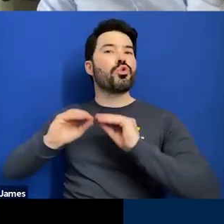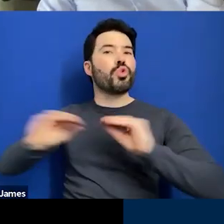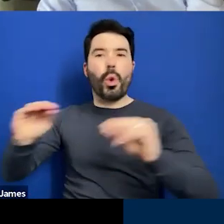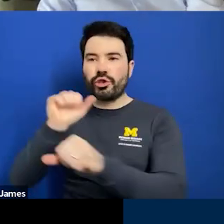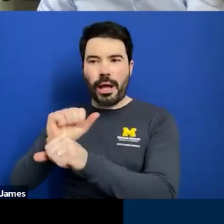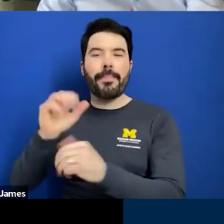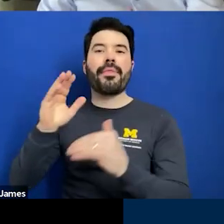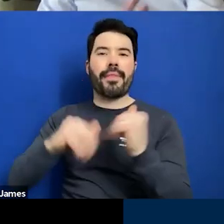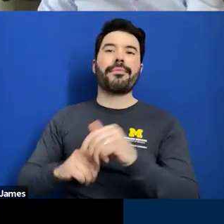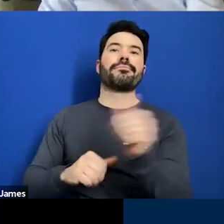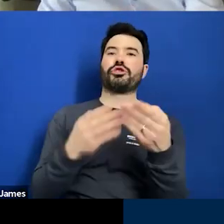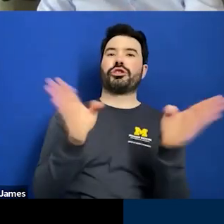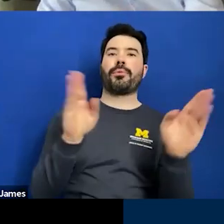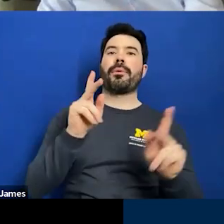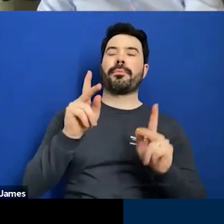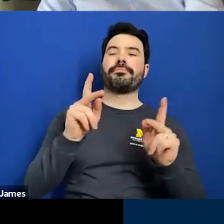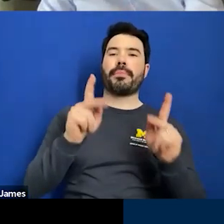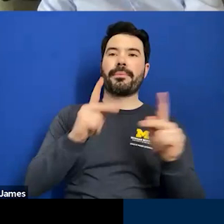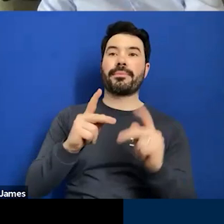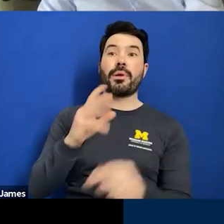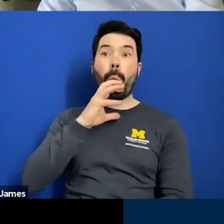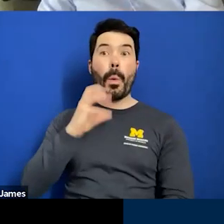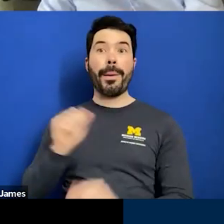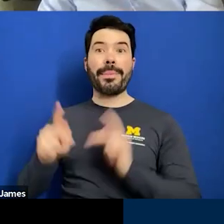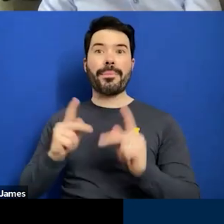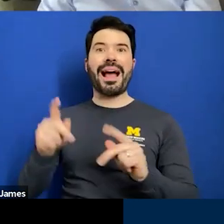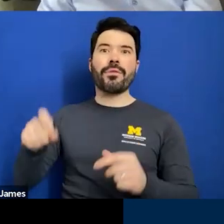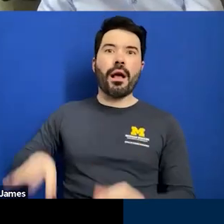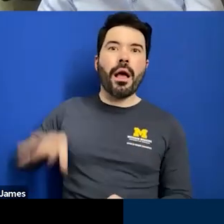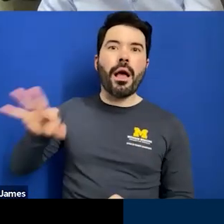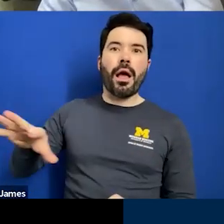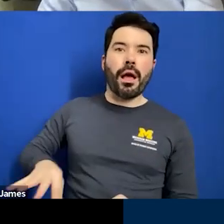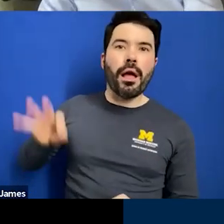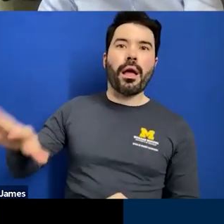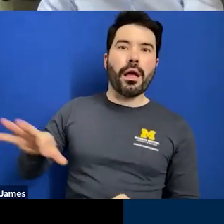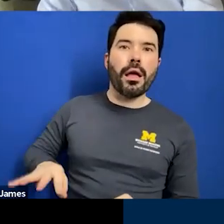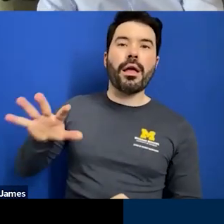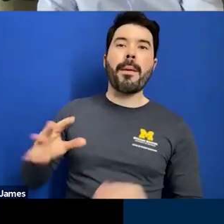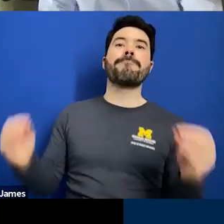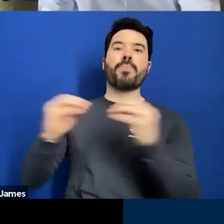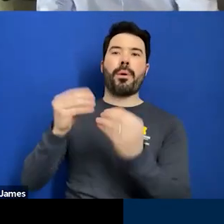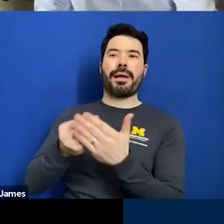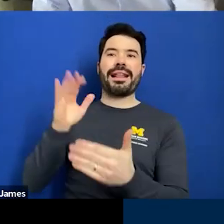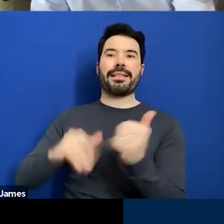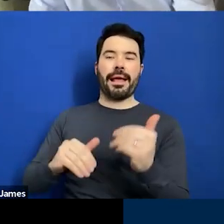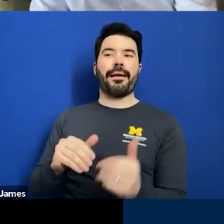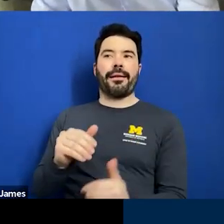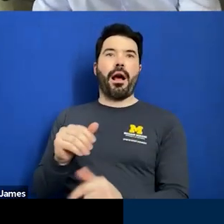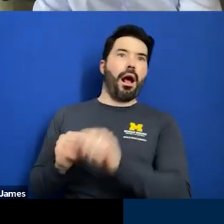Elderly people have greater healthcare expenditures when they don't receive treatment for hearing loss. And we'll talk more about